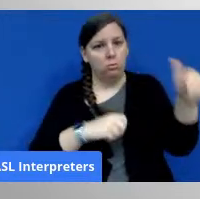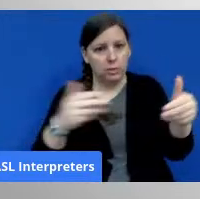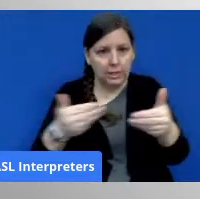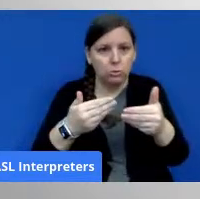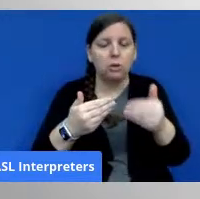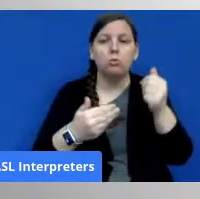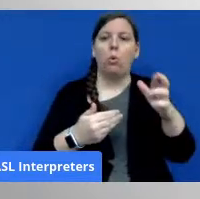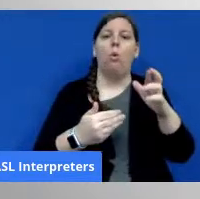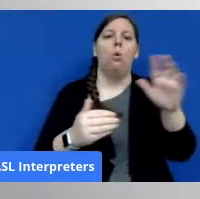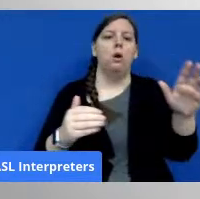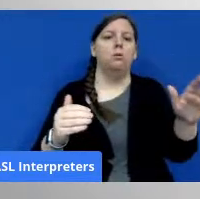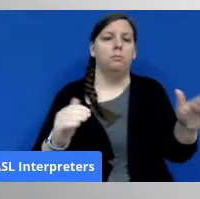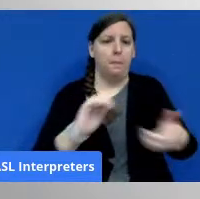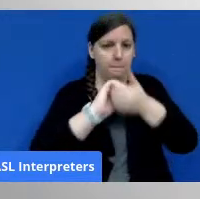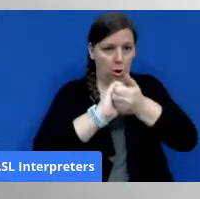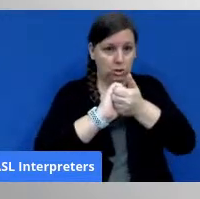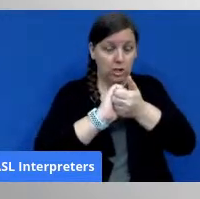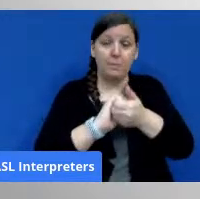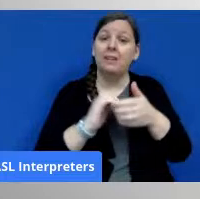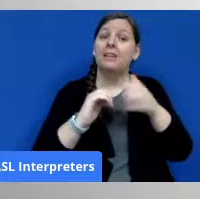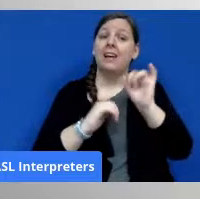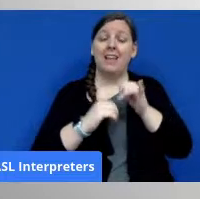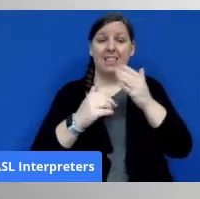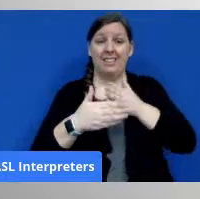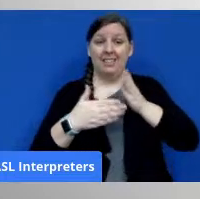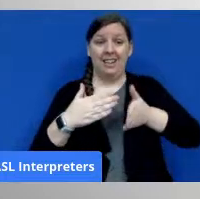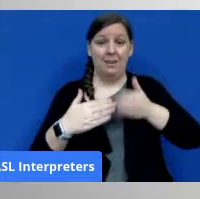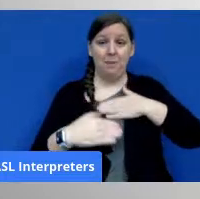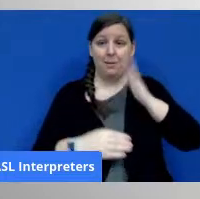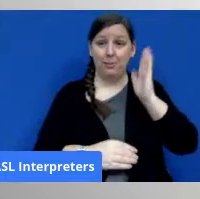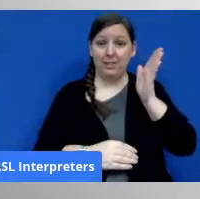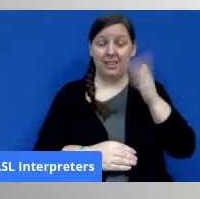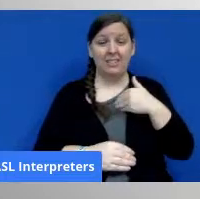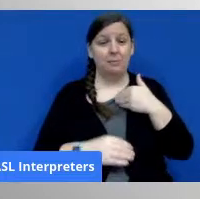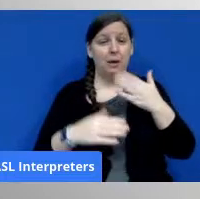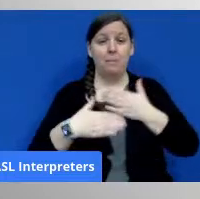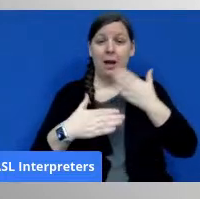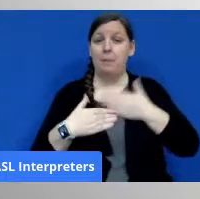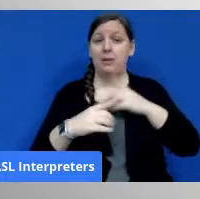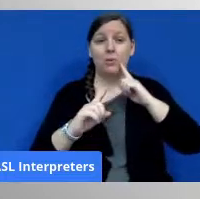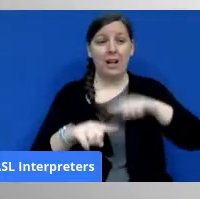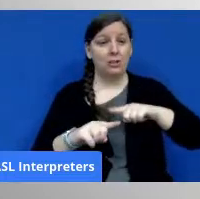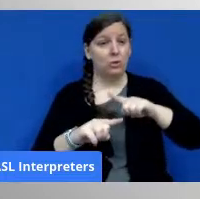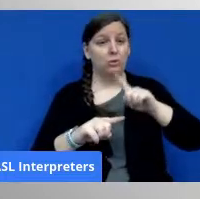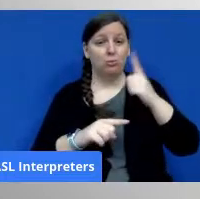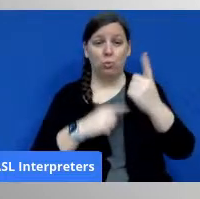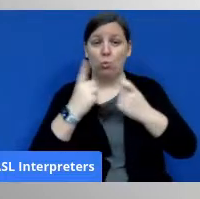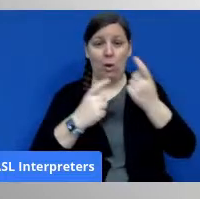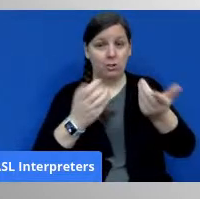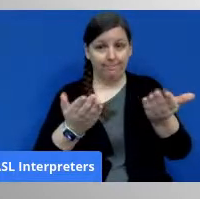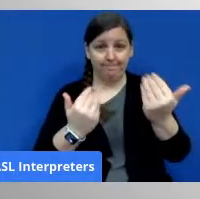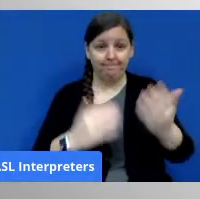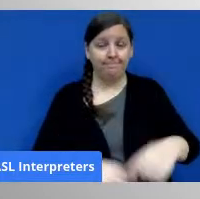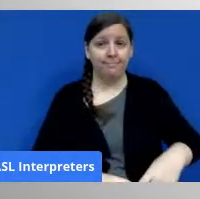That is the end of my presentation. So I'll be happy to take any questions.